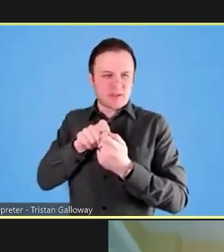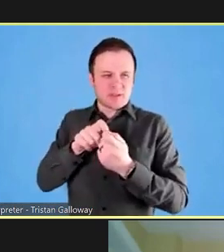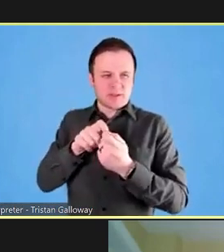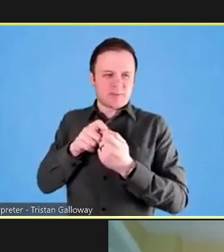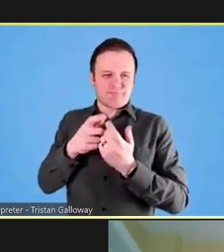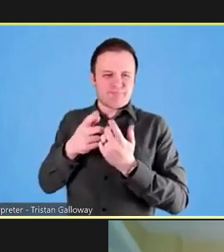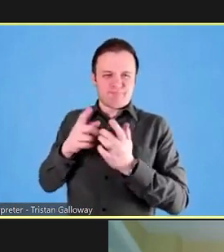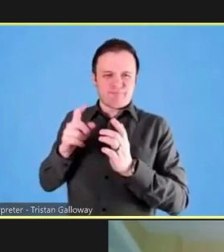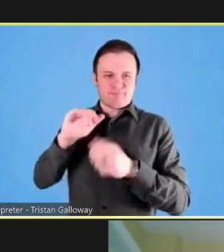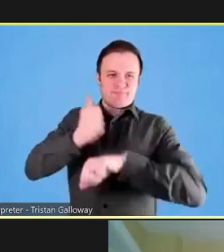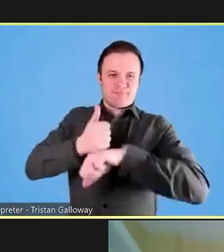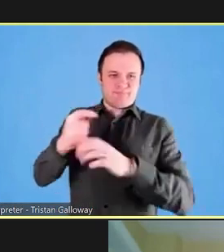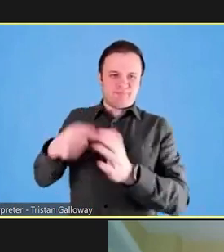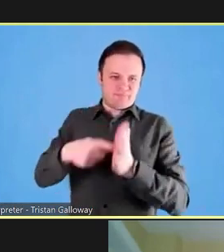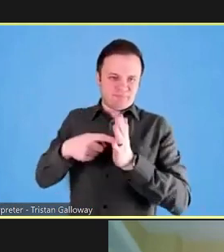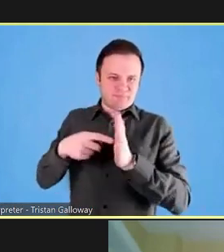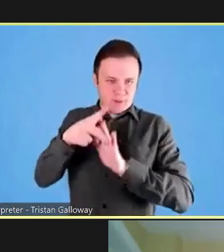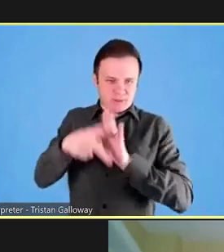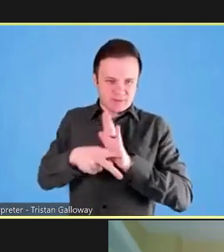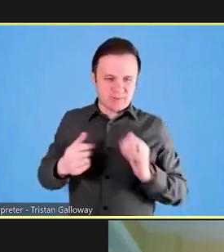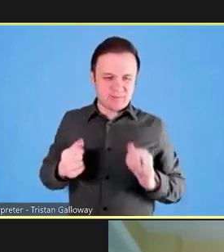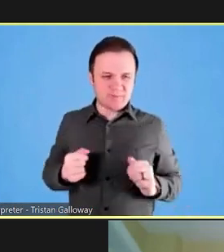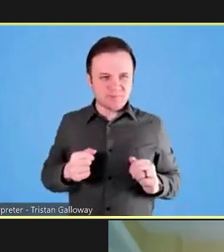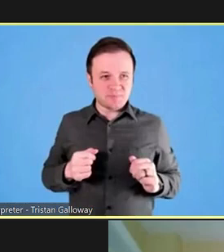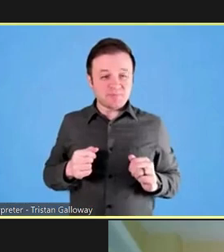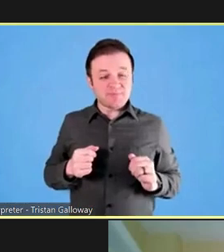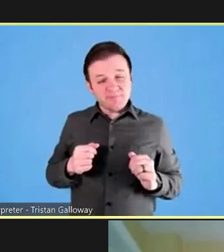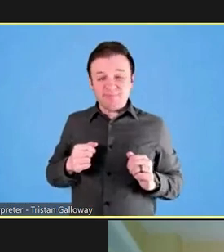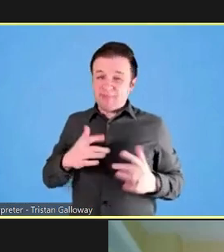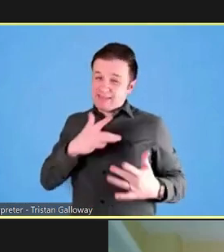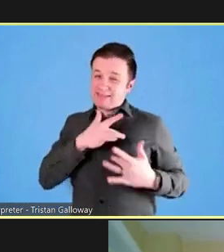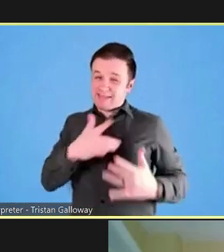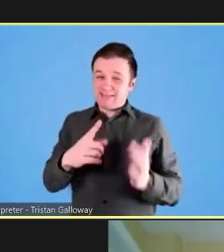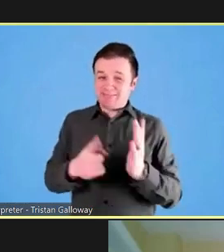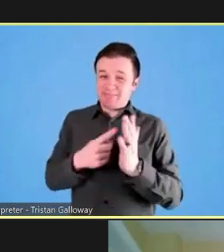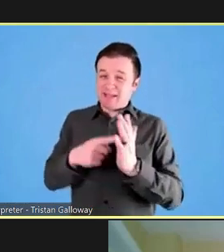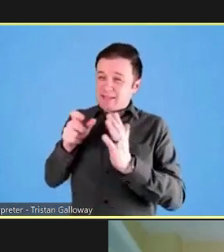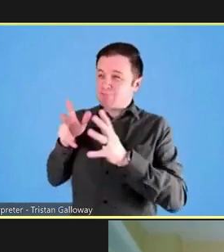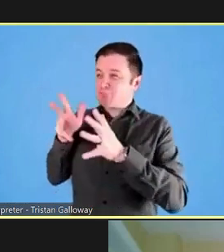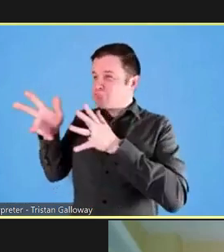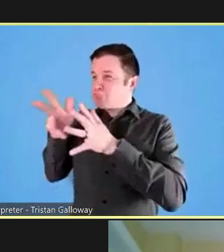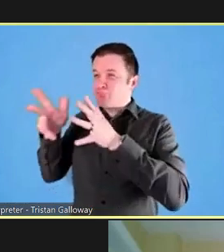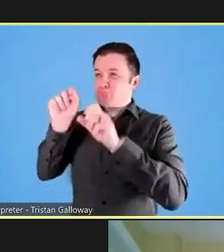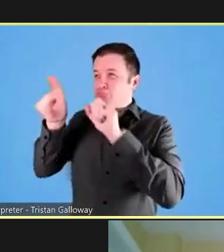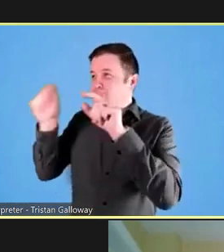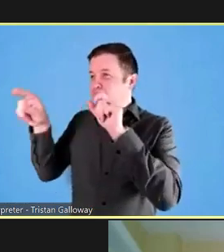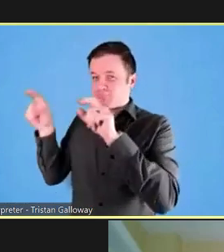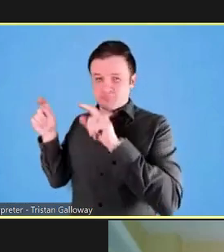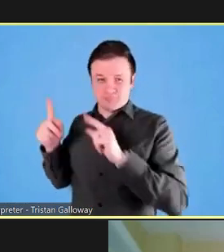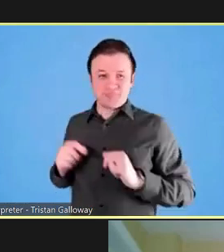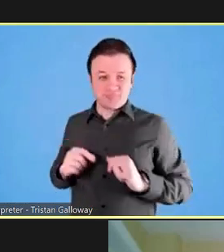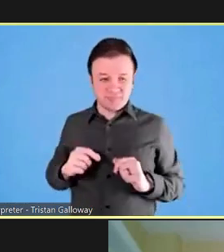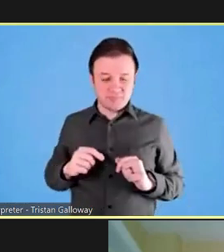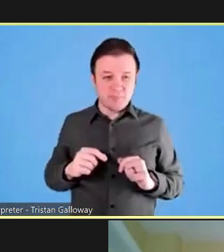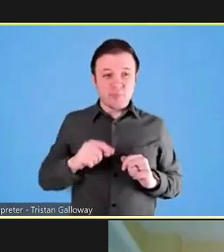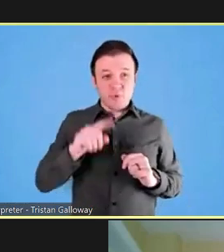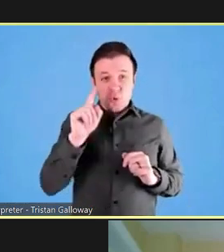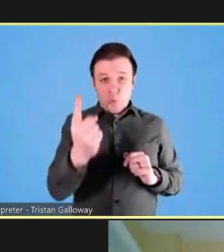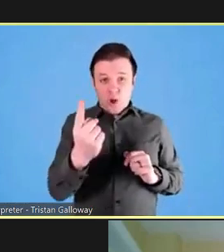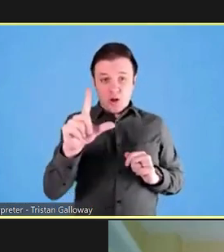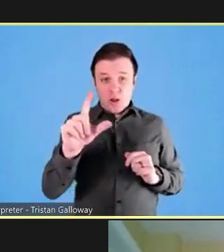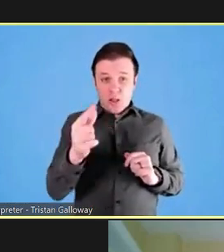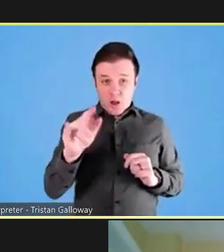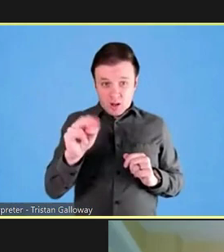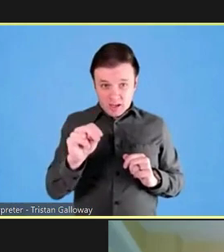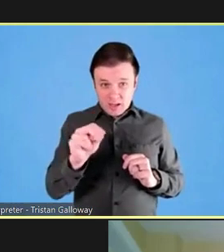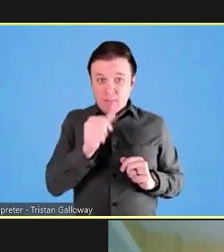and procedure. And so, yes, it often does take coordination. And one login and